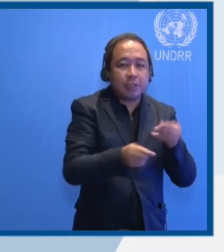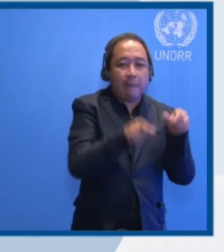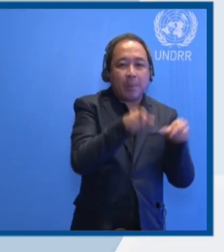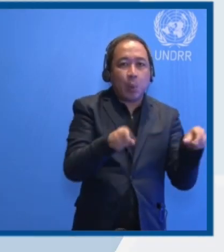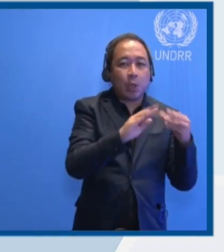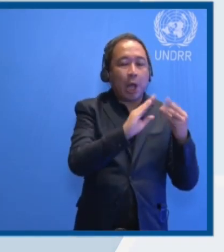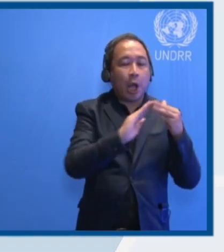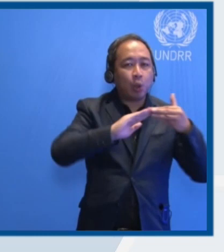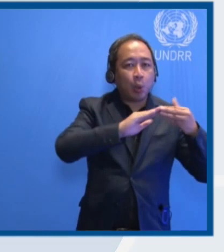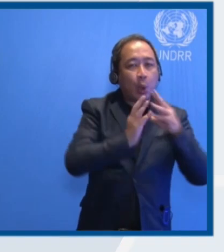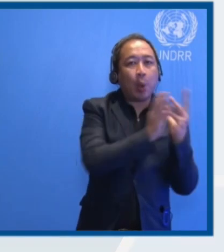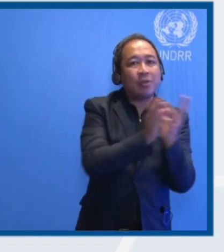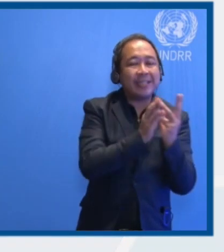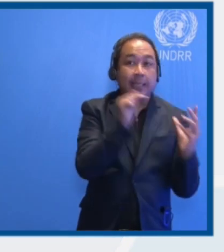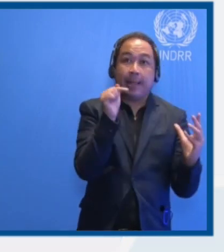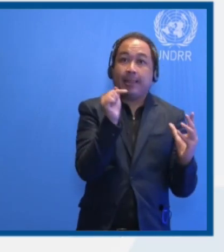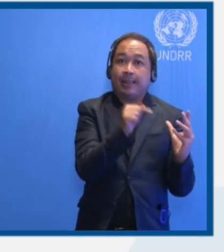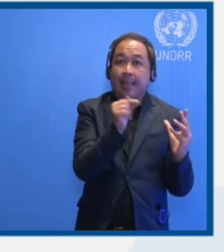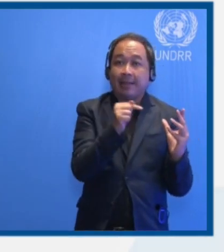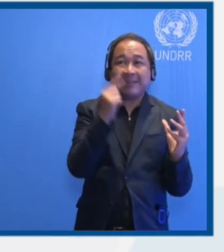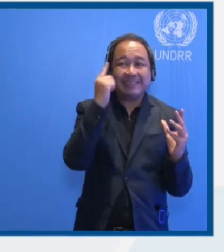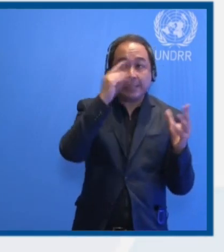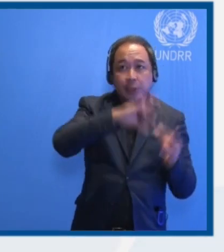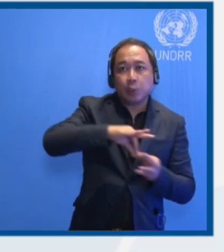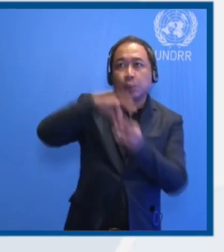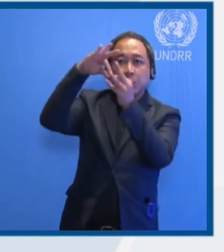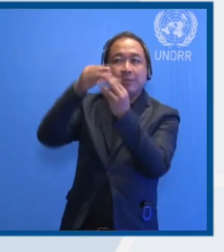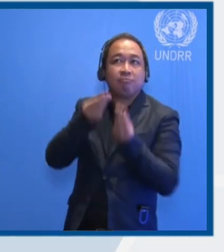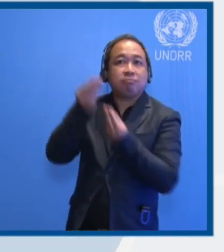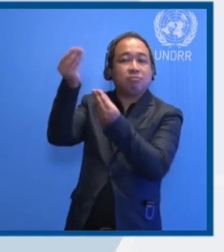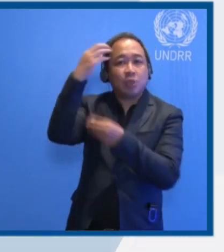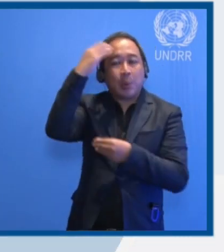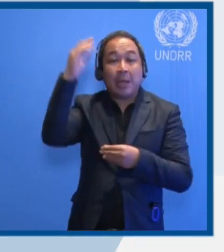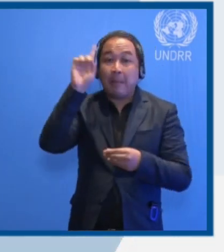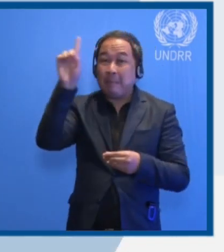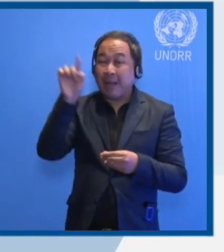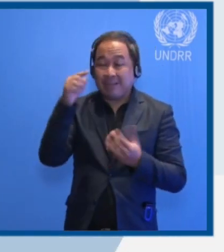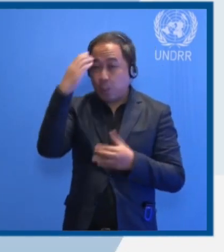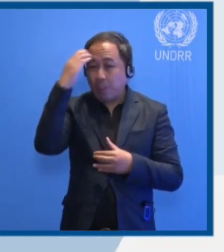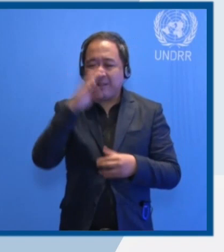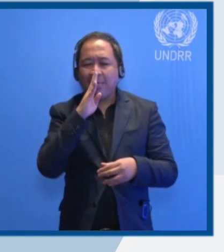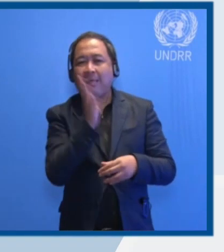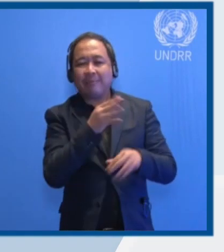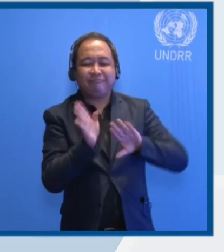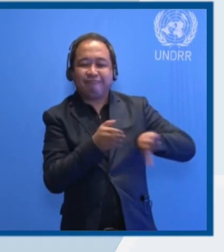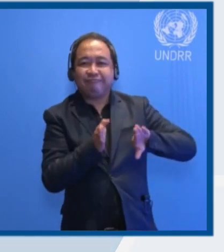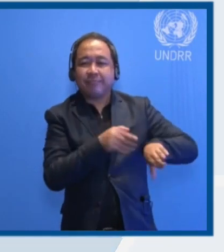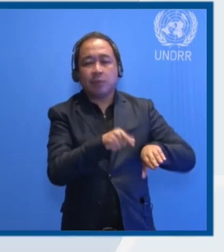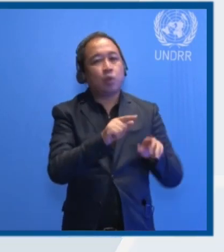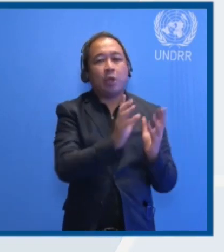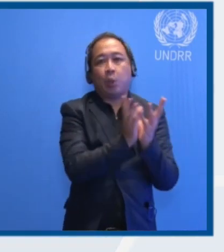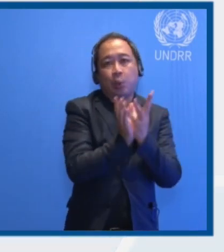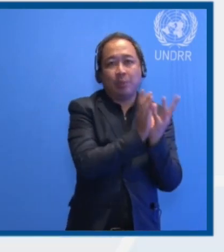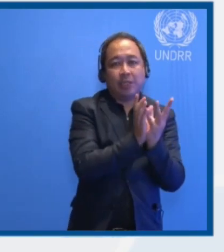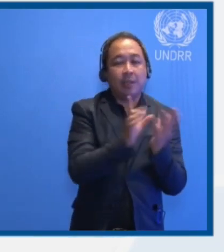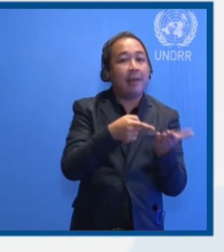strongly considered, and most often it is not considered. For instance, in my community, it is very difficult for you to produce